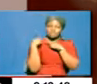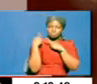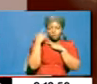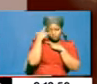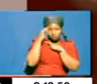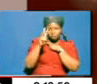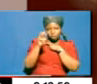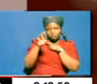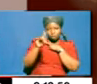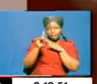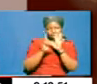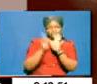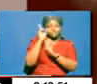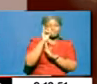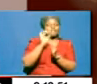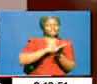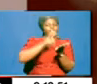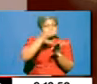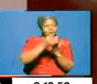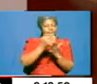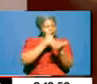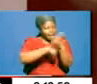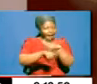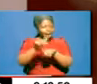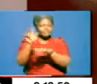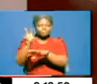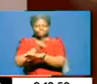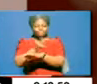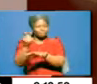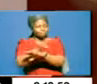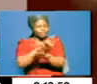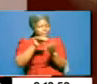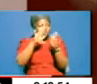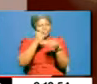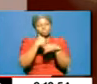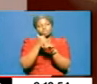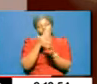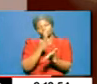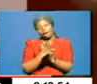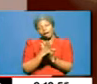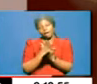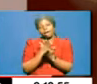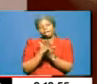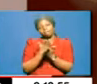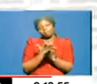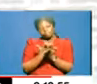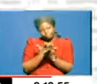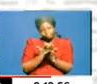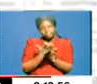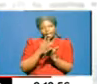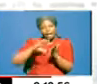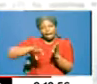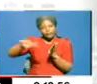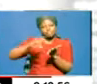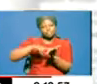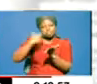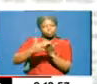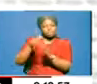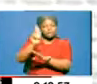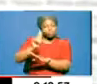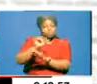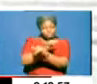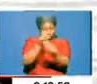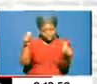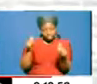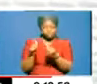Fund and play more prominent oversight role to ensure prudent management of devolved resources. The Constitutional